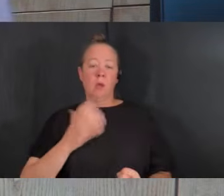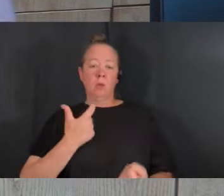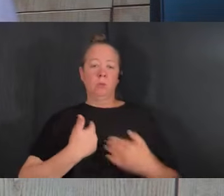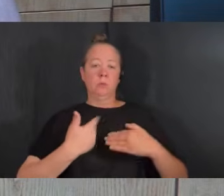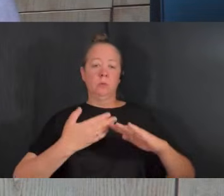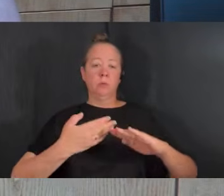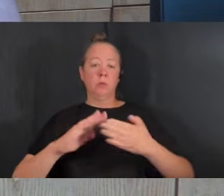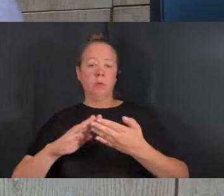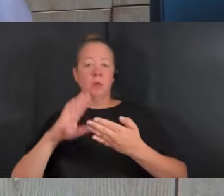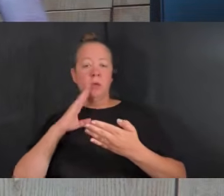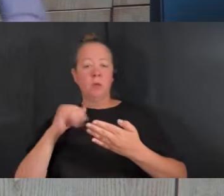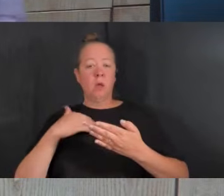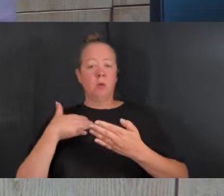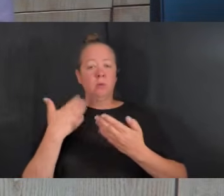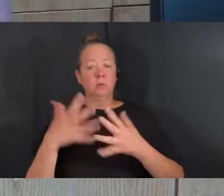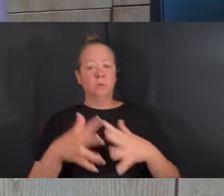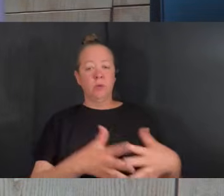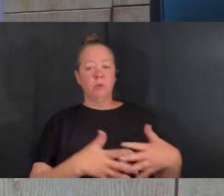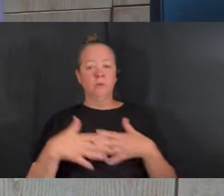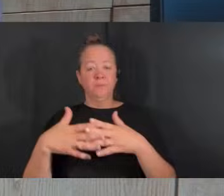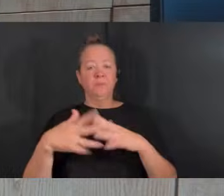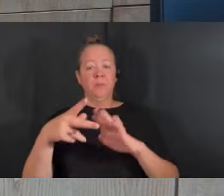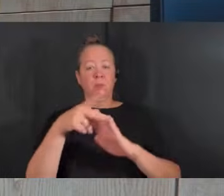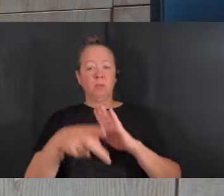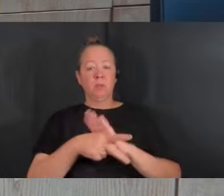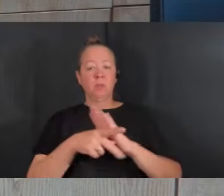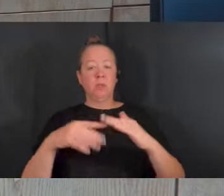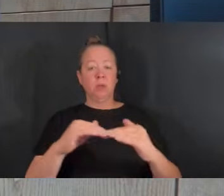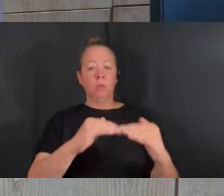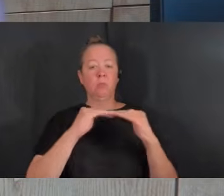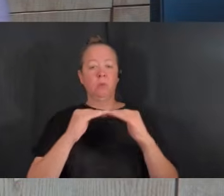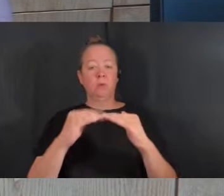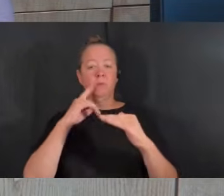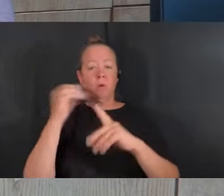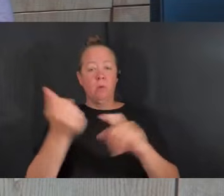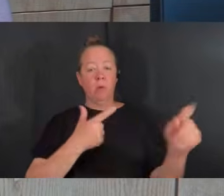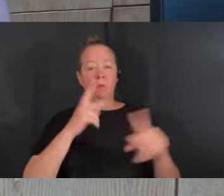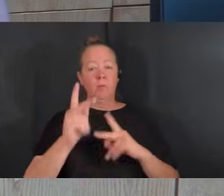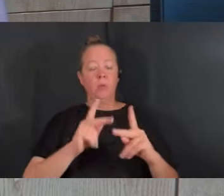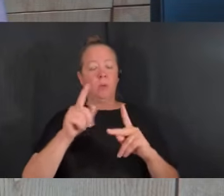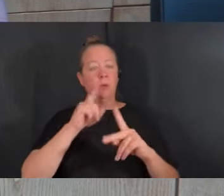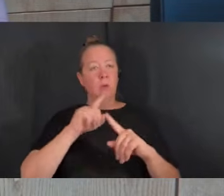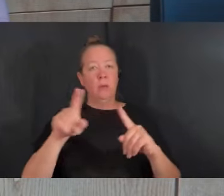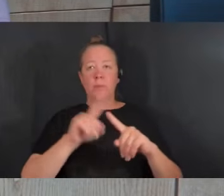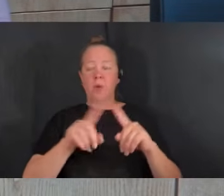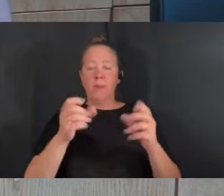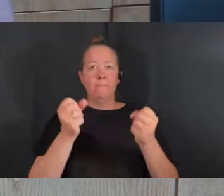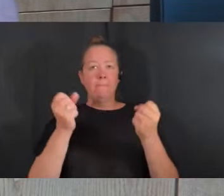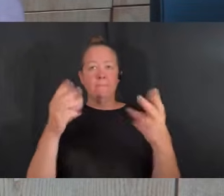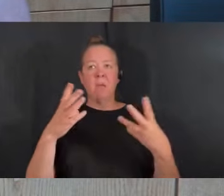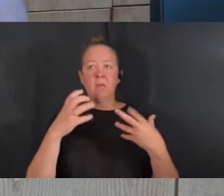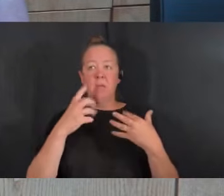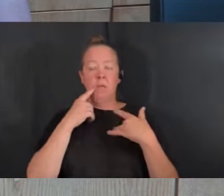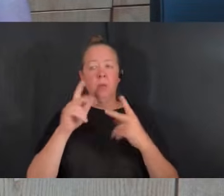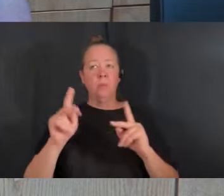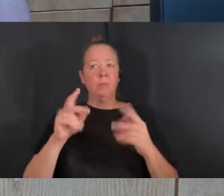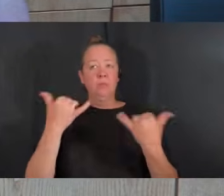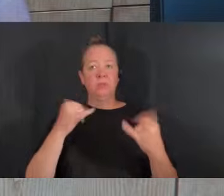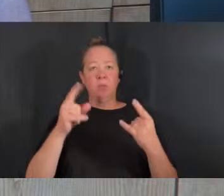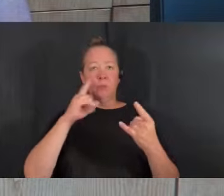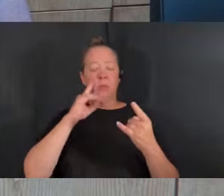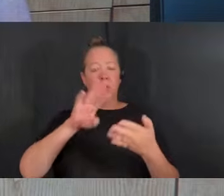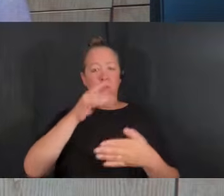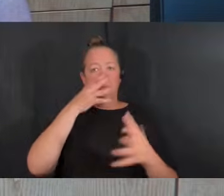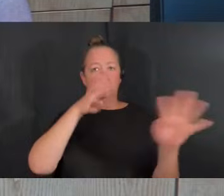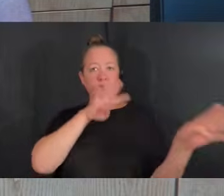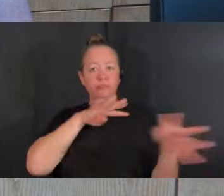of equal rights for all people, yet many Americans continue to be denied the fulfillment of that promise. And whereas